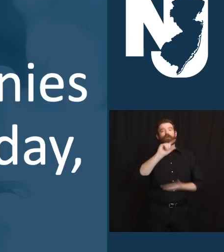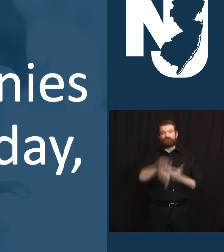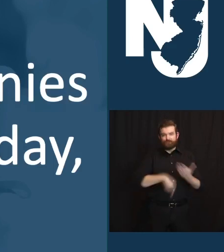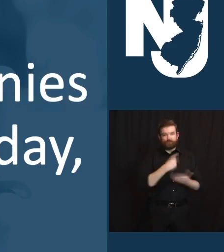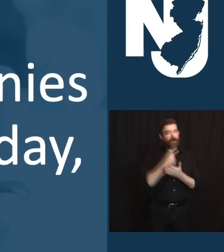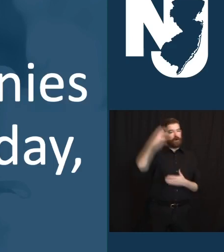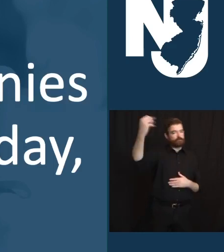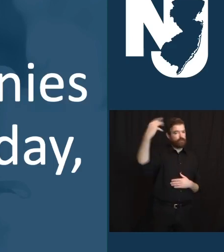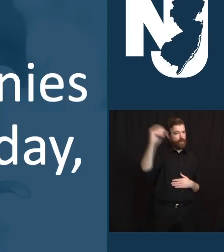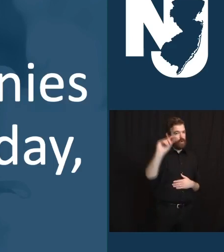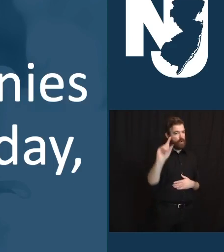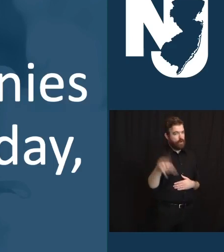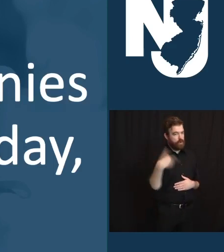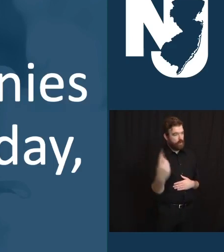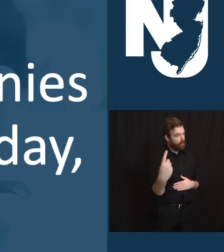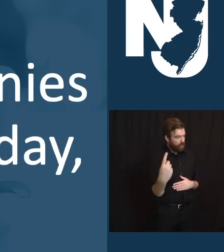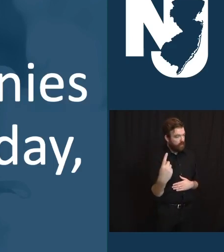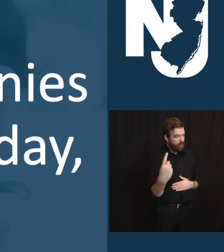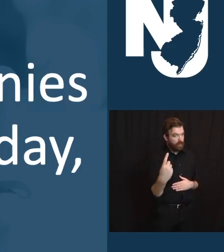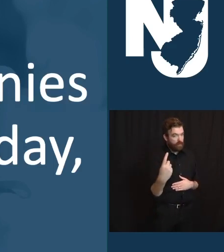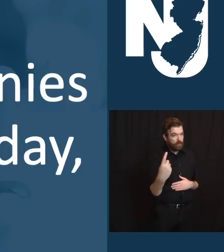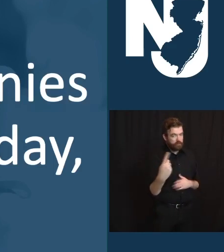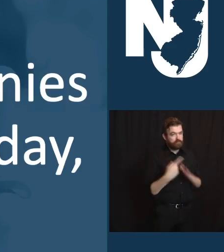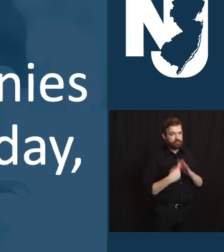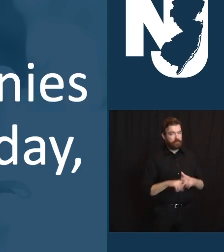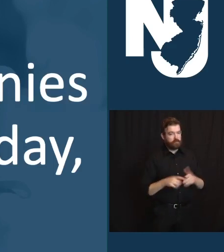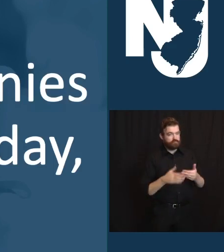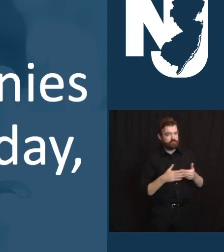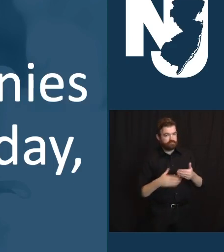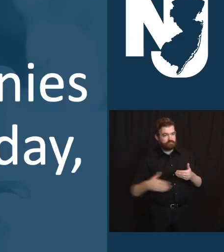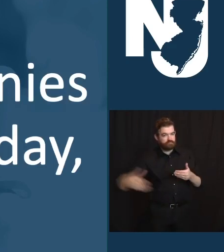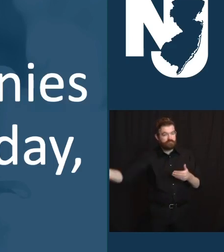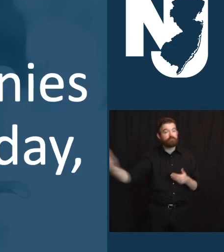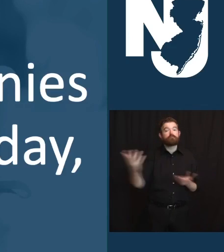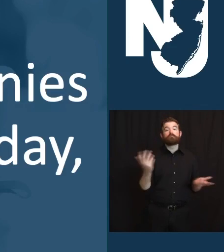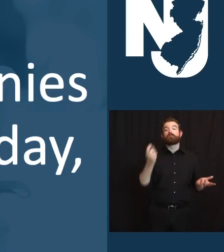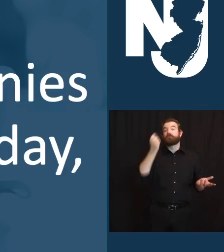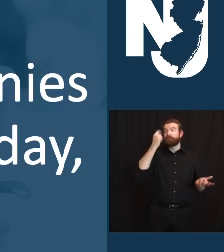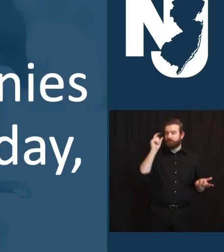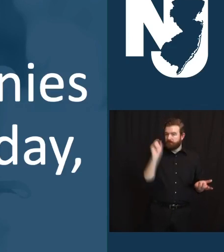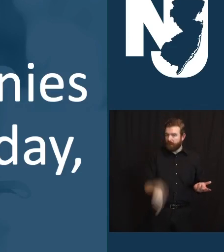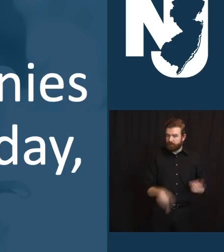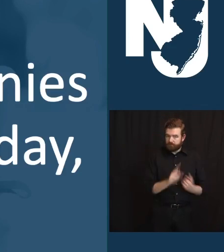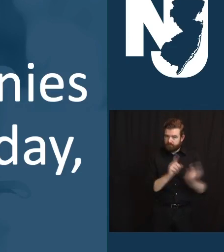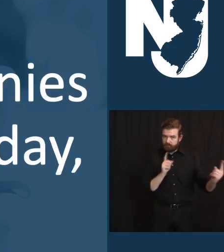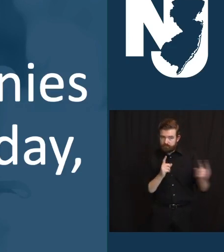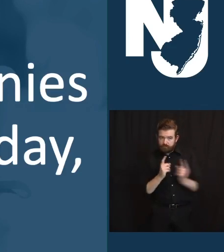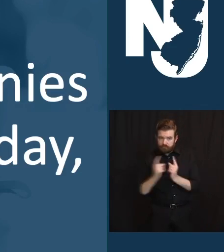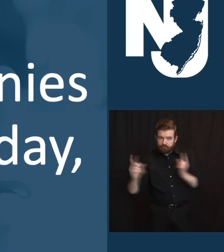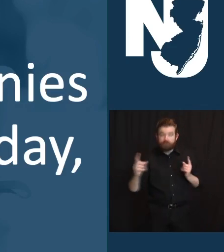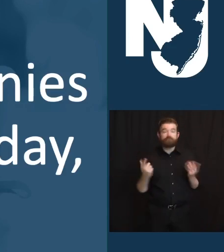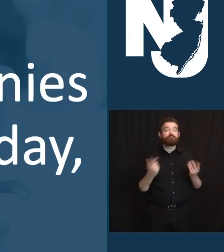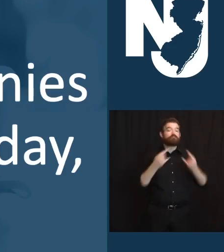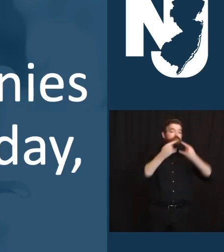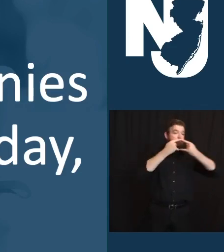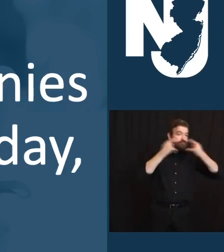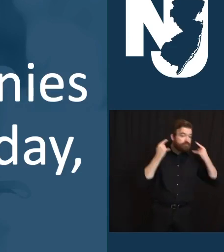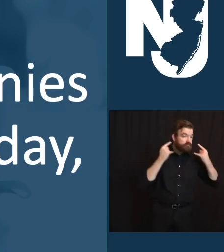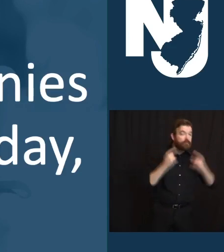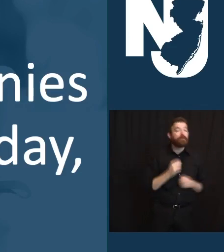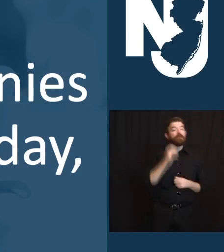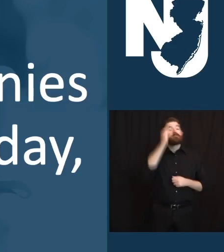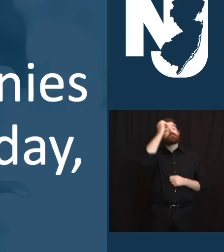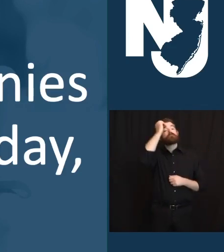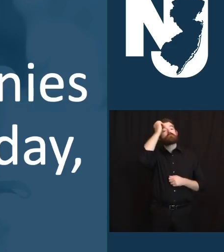social distancing must be adhered to and face coverings must be worn. I'm not sure if you saw this, but what happened last week in